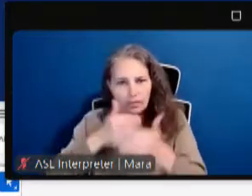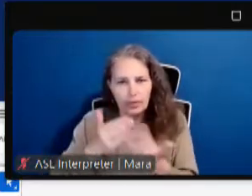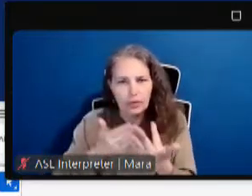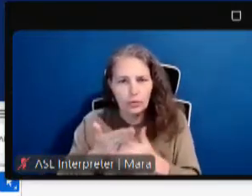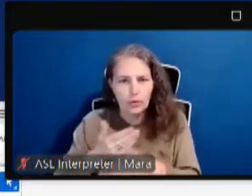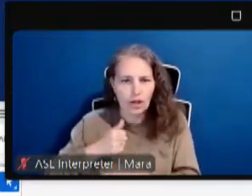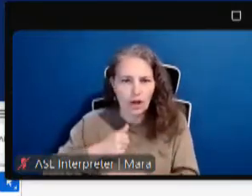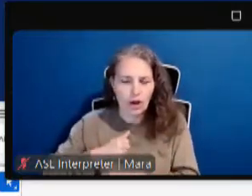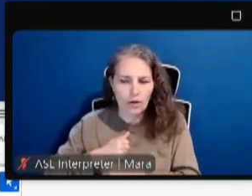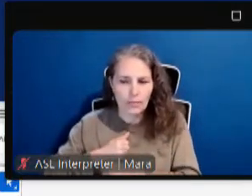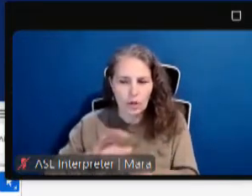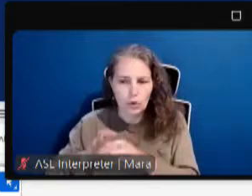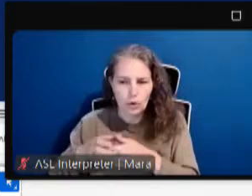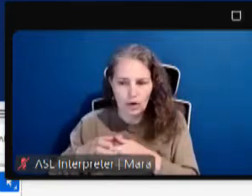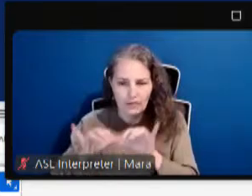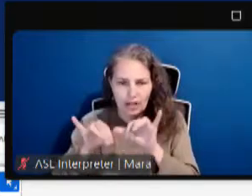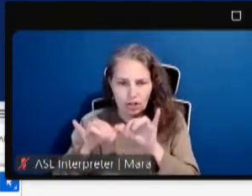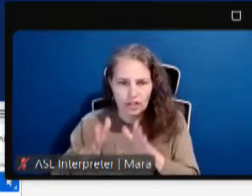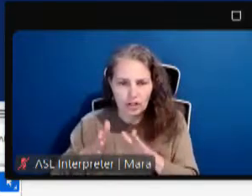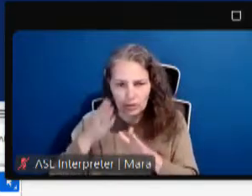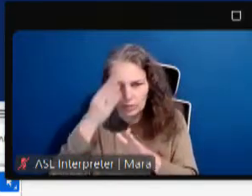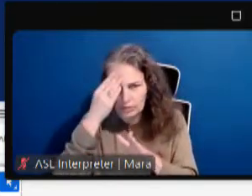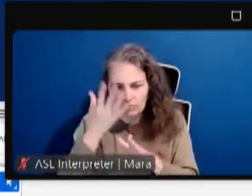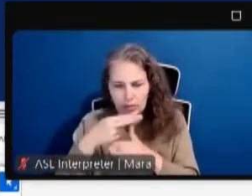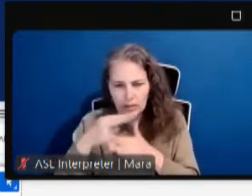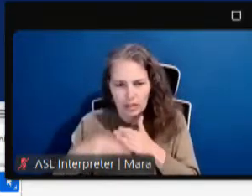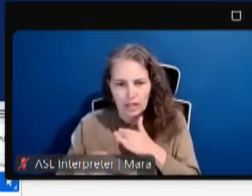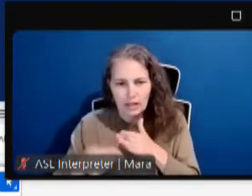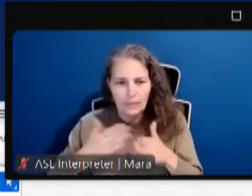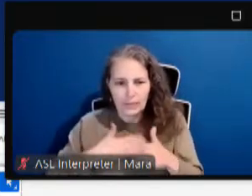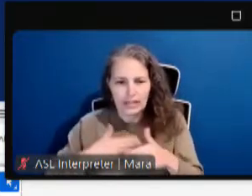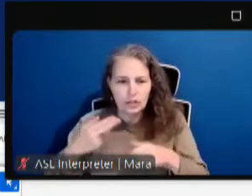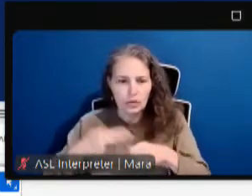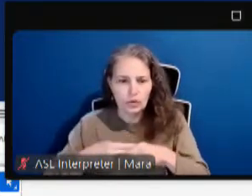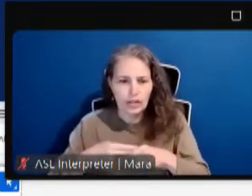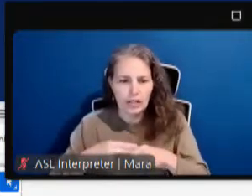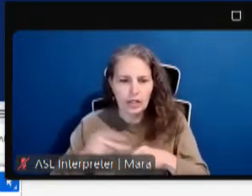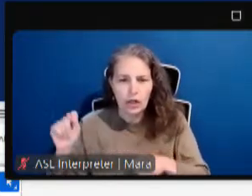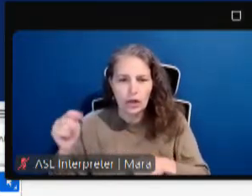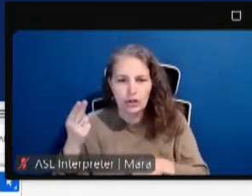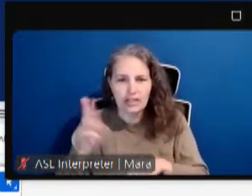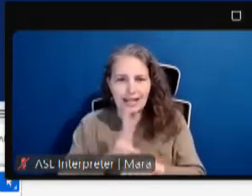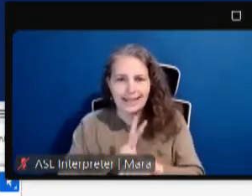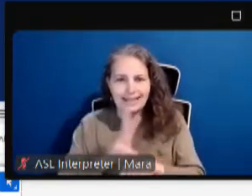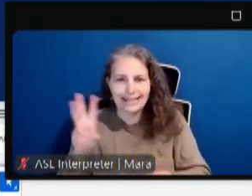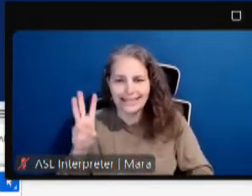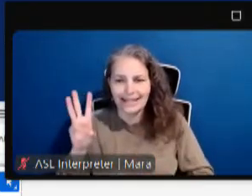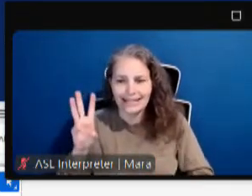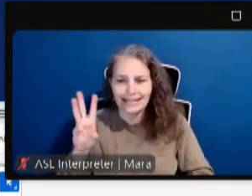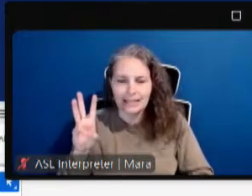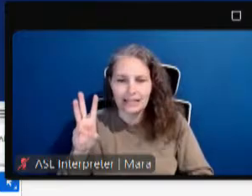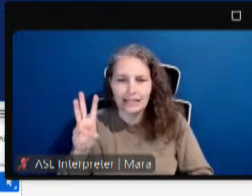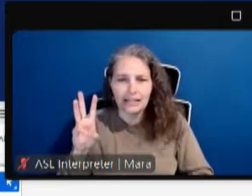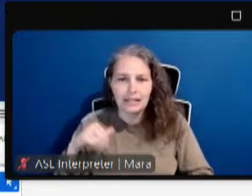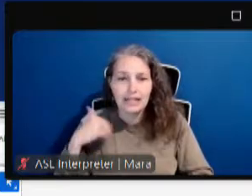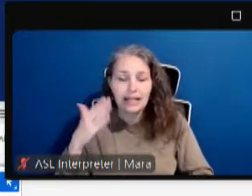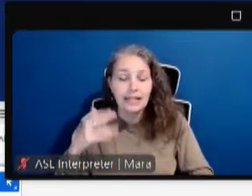related to that. So please join us on Thursday at 6 p.m. All right, next slide, please.